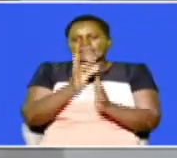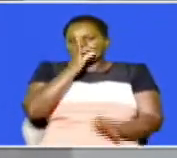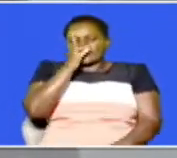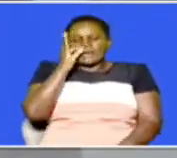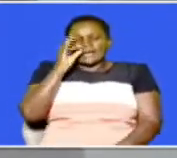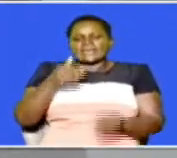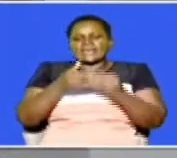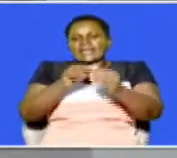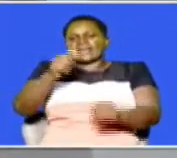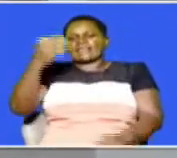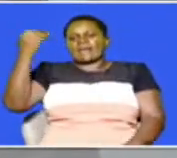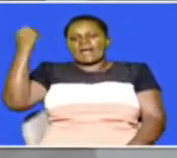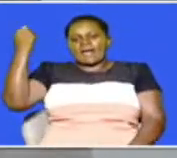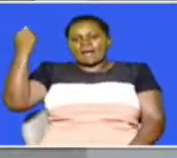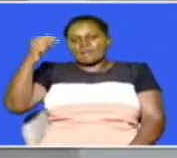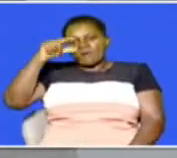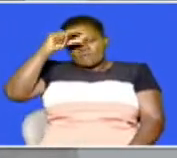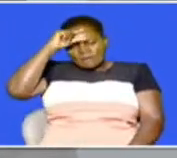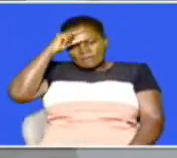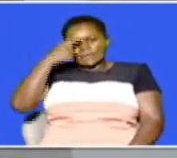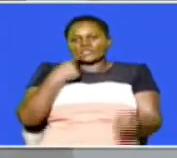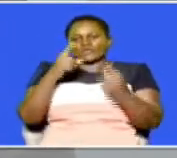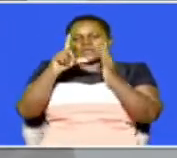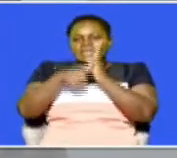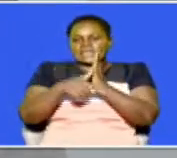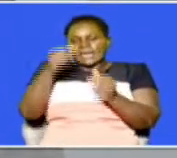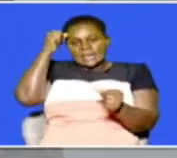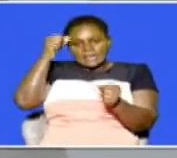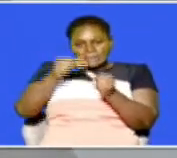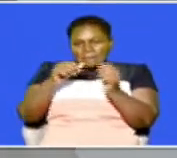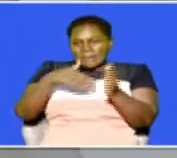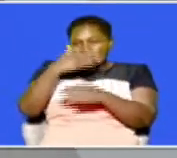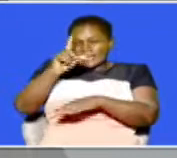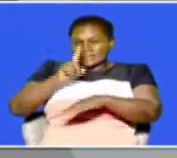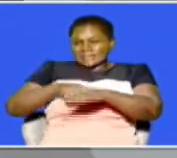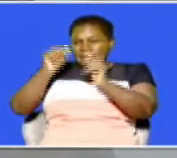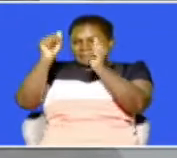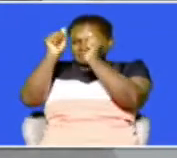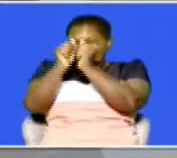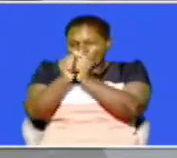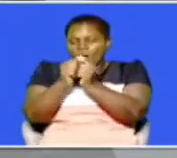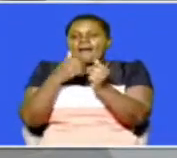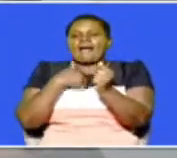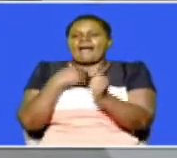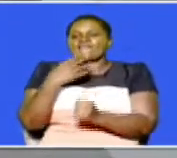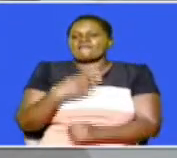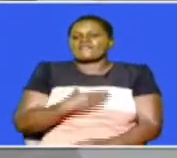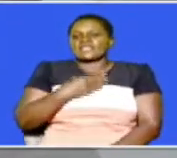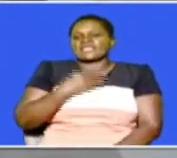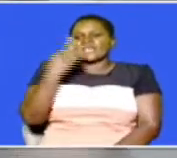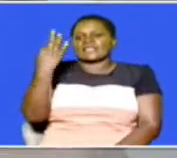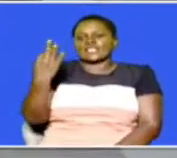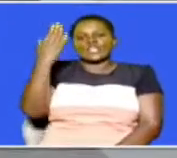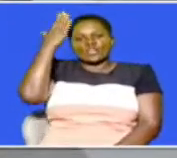led another arm of government. When we come back, we talk about that. But remember, in the next hour, I'll also be speaking to three gentlemen who